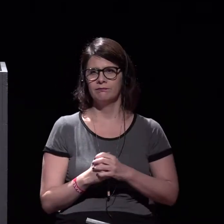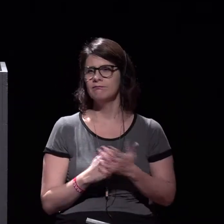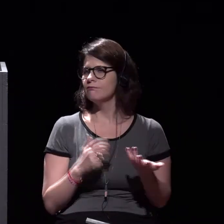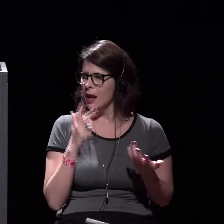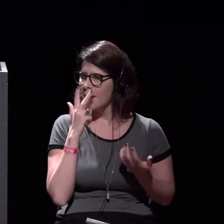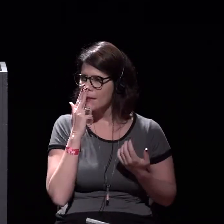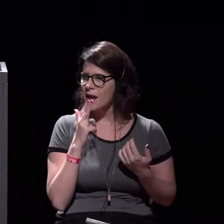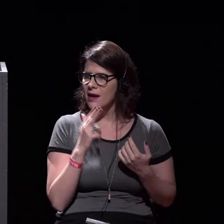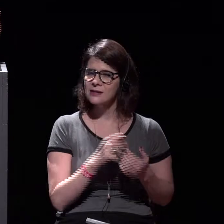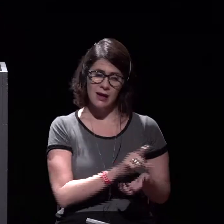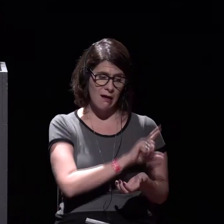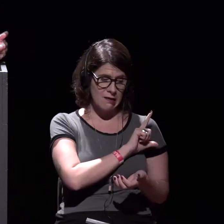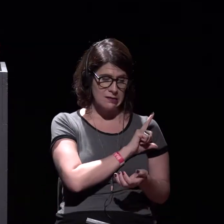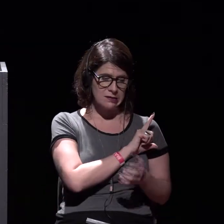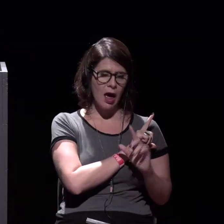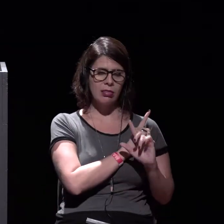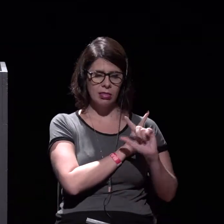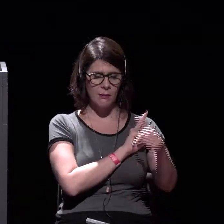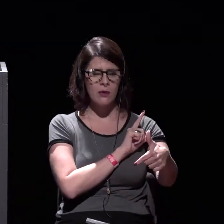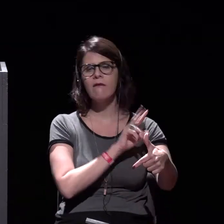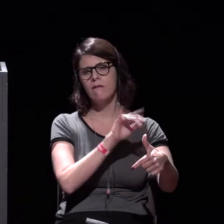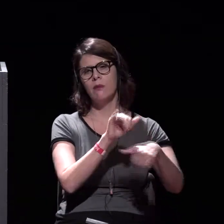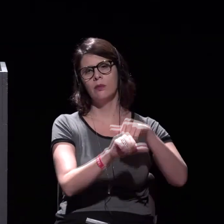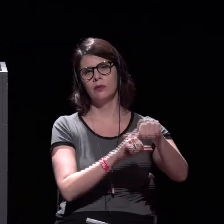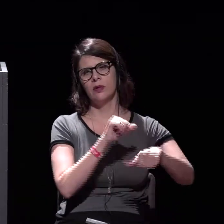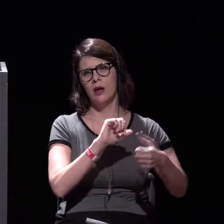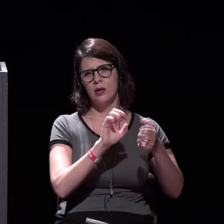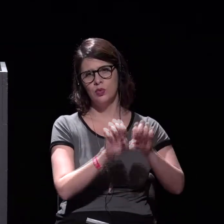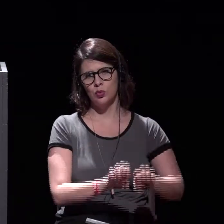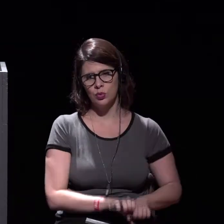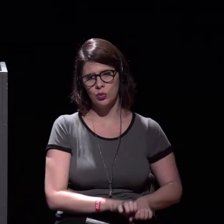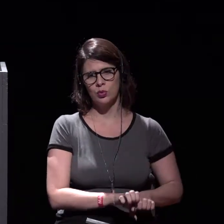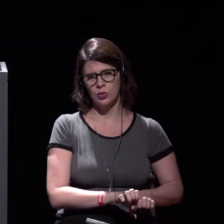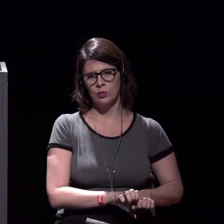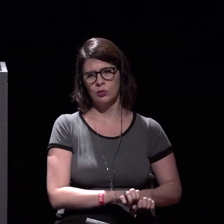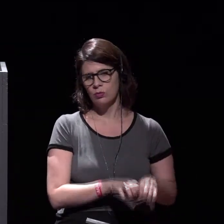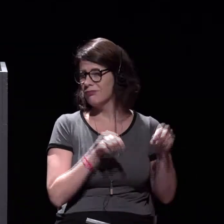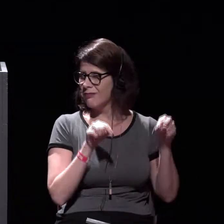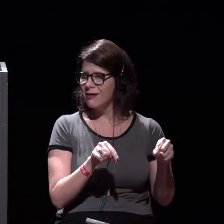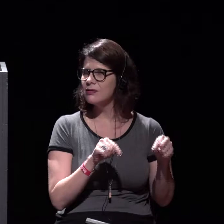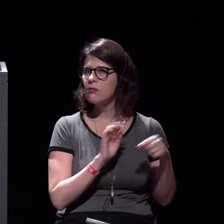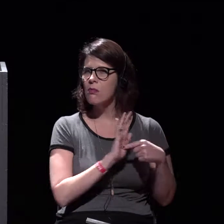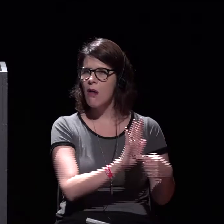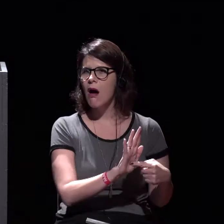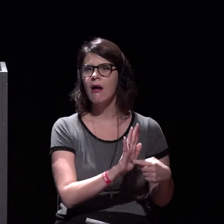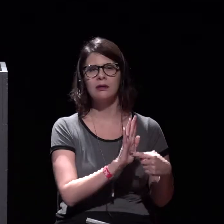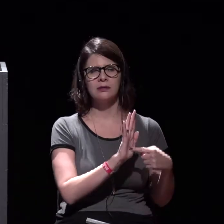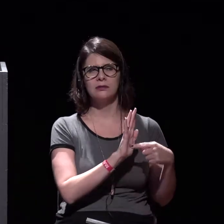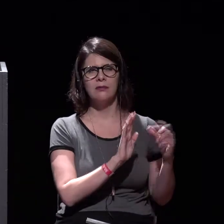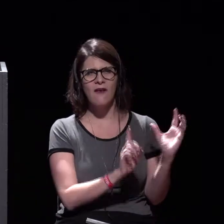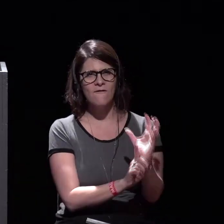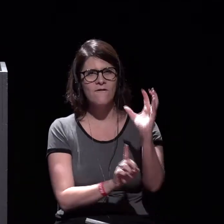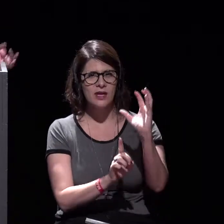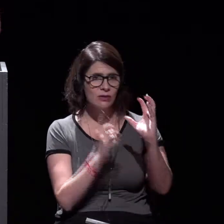but it might not always give rise to anything further, which would be, the metaphorical problem that Wang and Young have talked